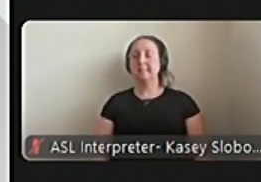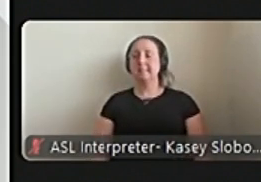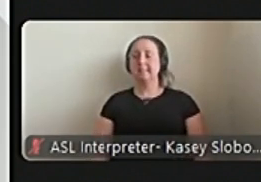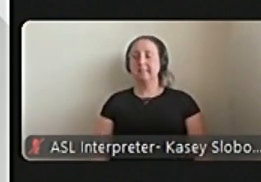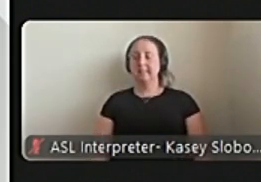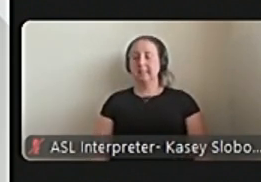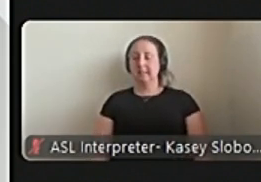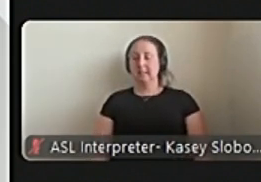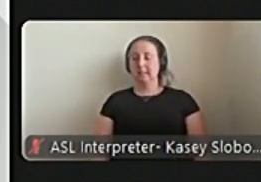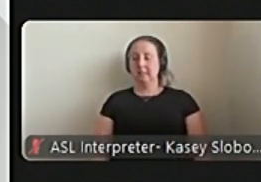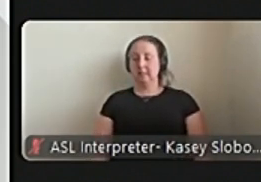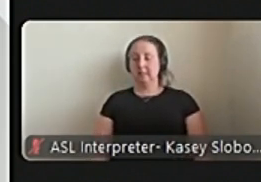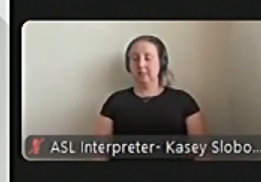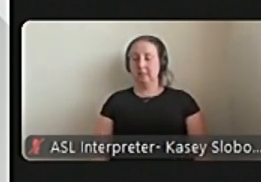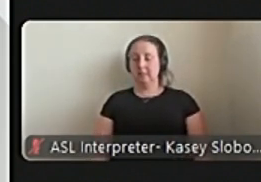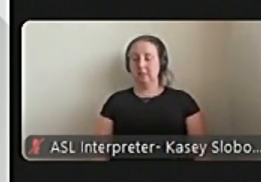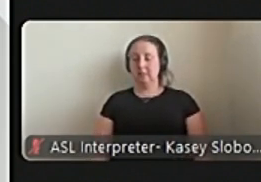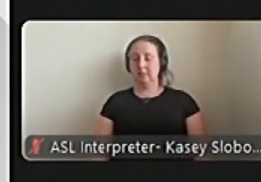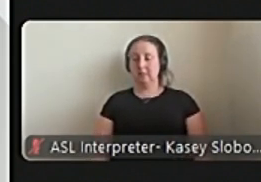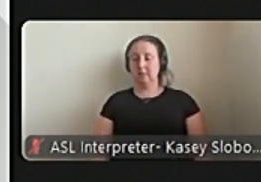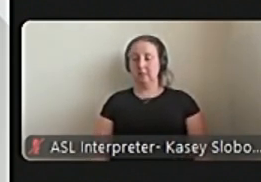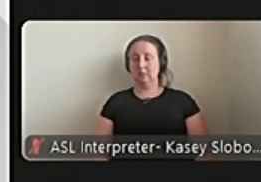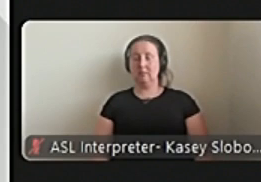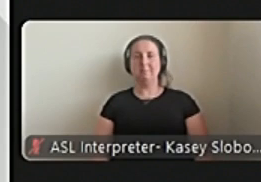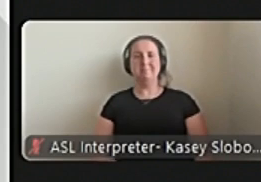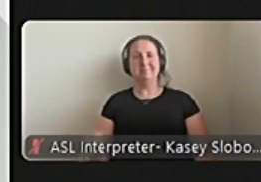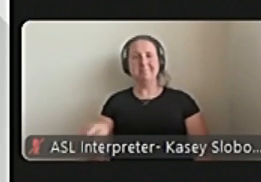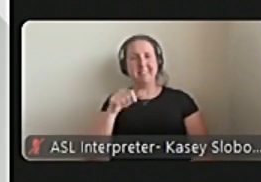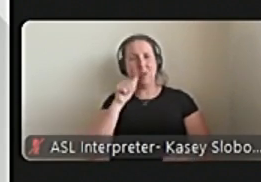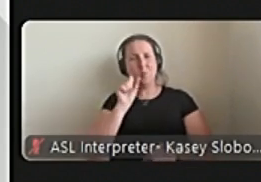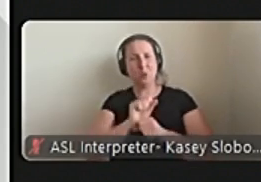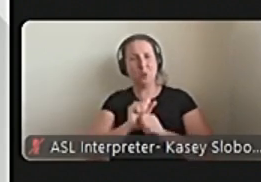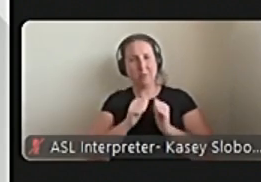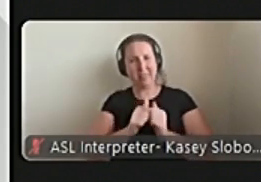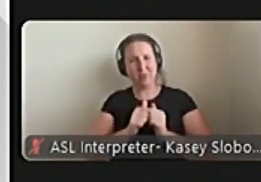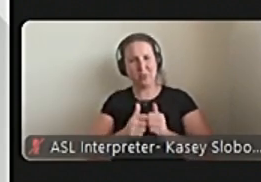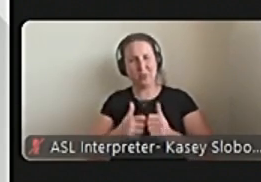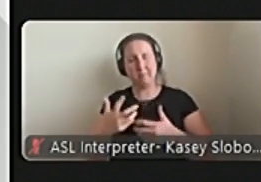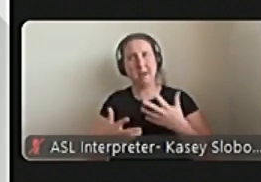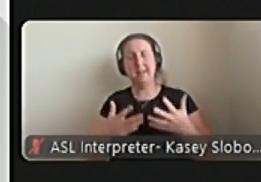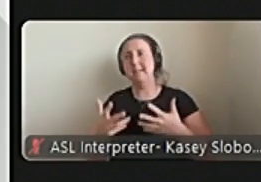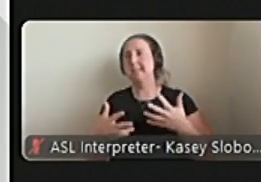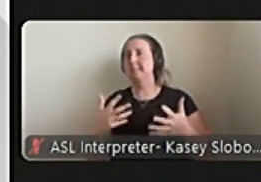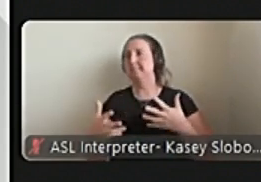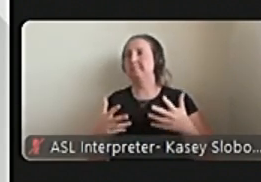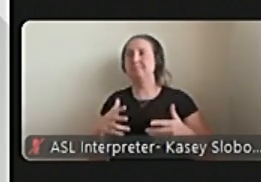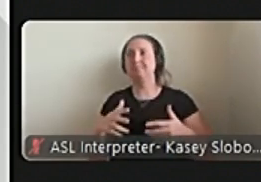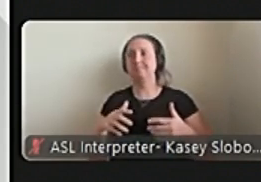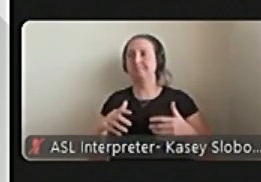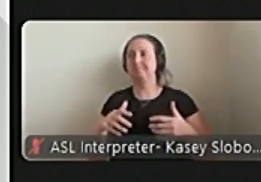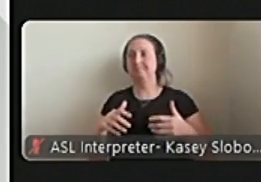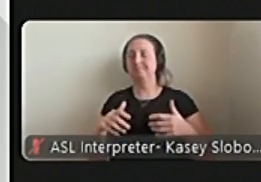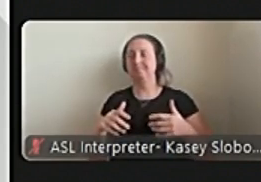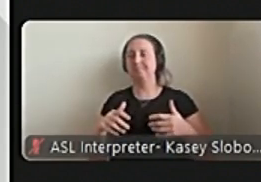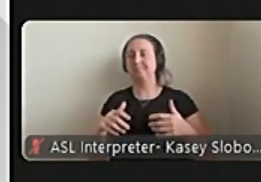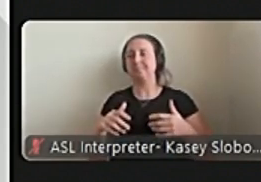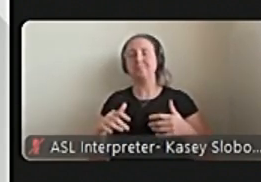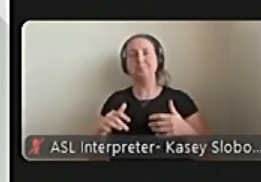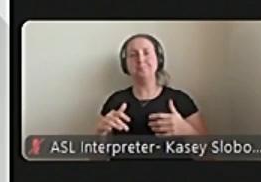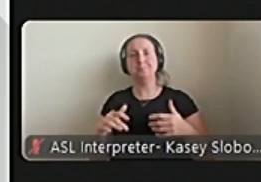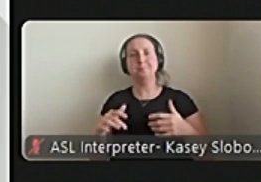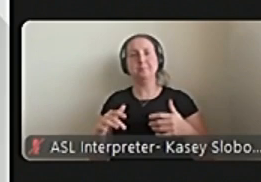not working together real well. Right. But in terms of, narrowing it down then, so they